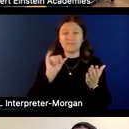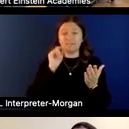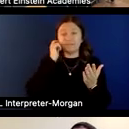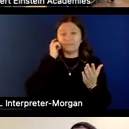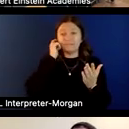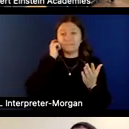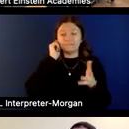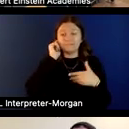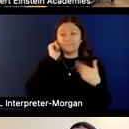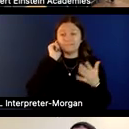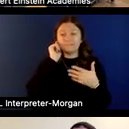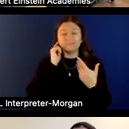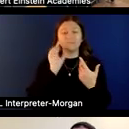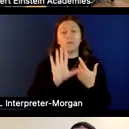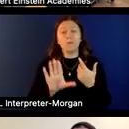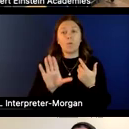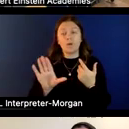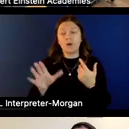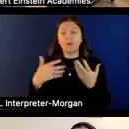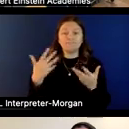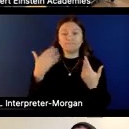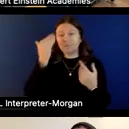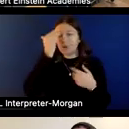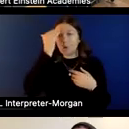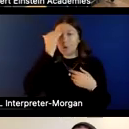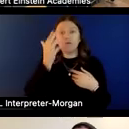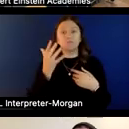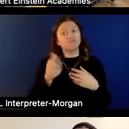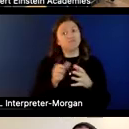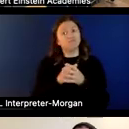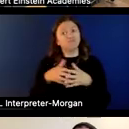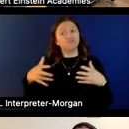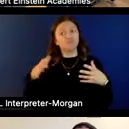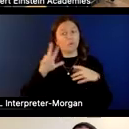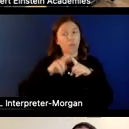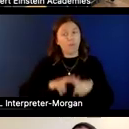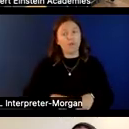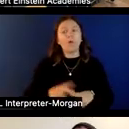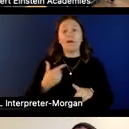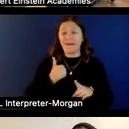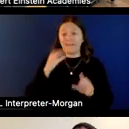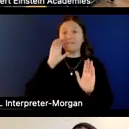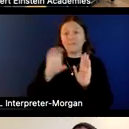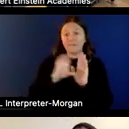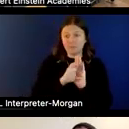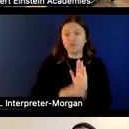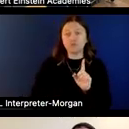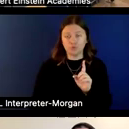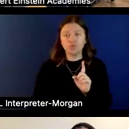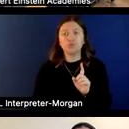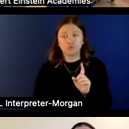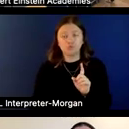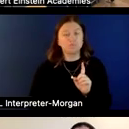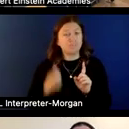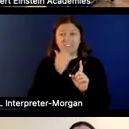doing your, growing your vocabulary. We just have these pictures. And yeah, every day